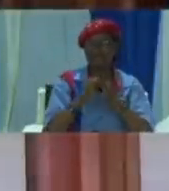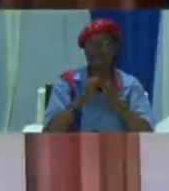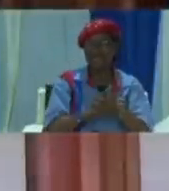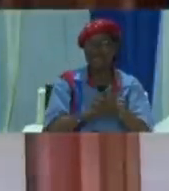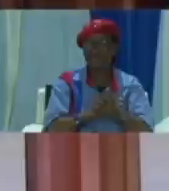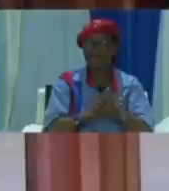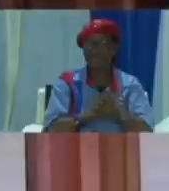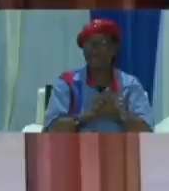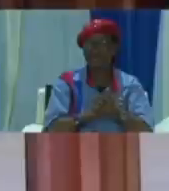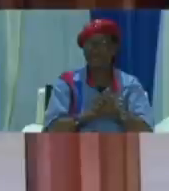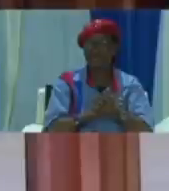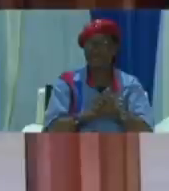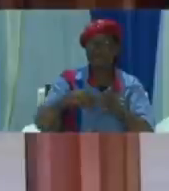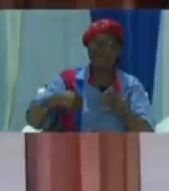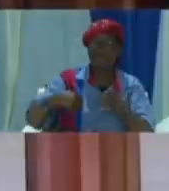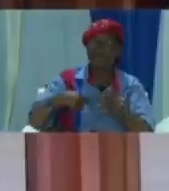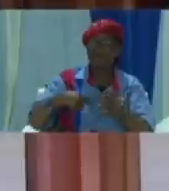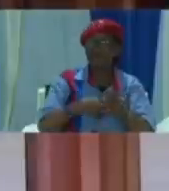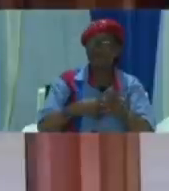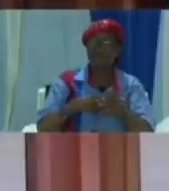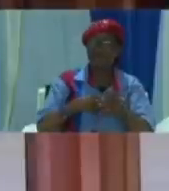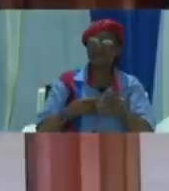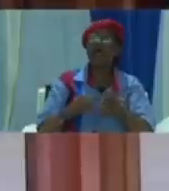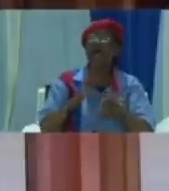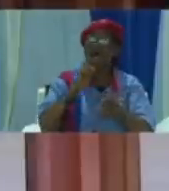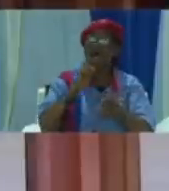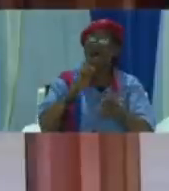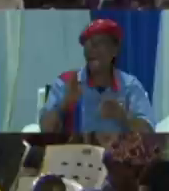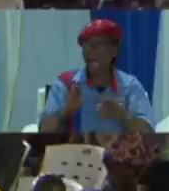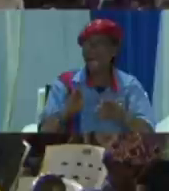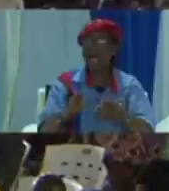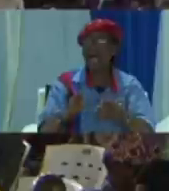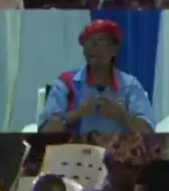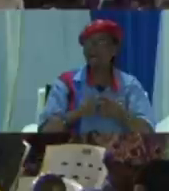to address tonight, a new